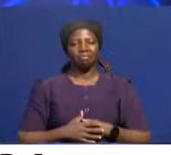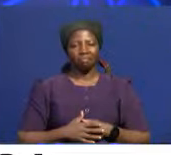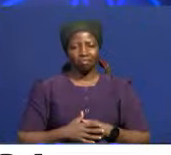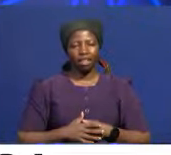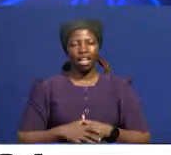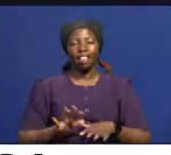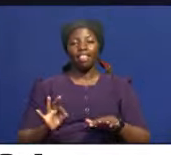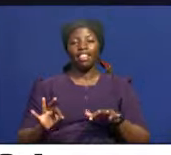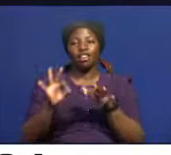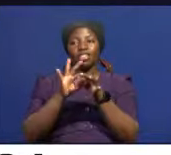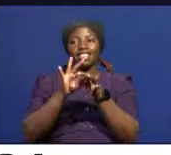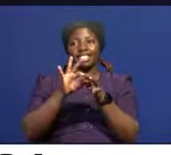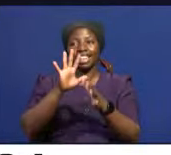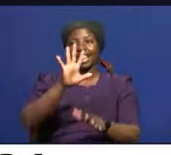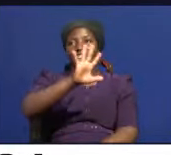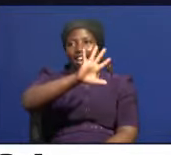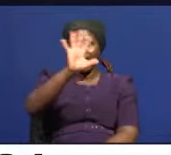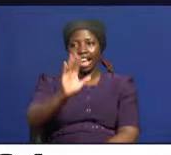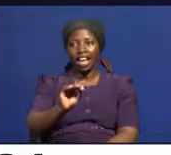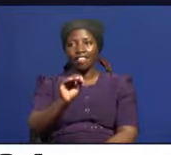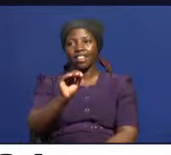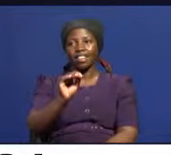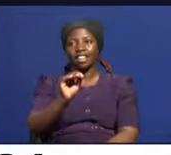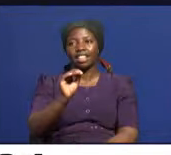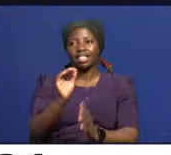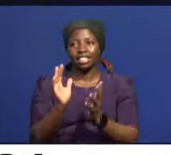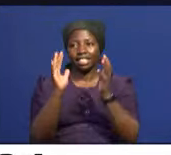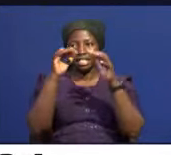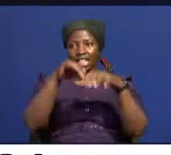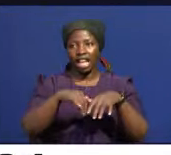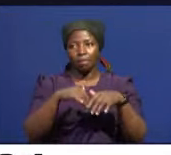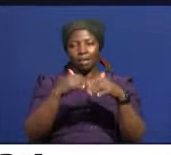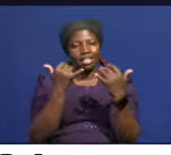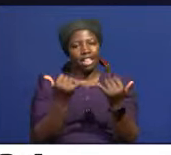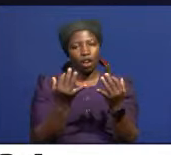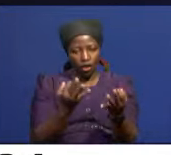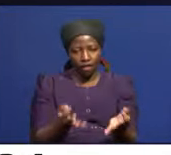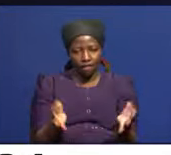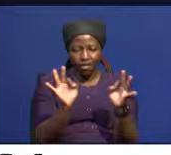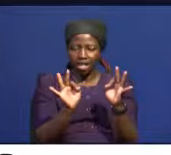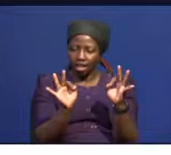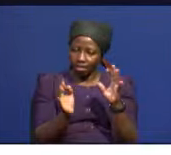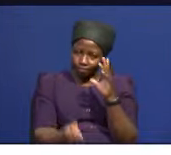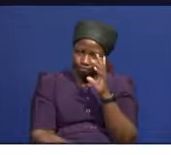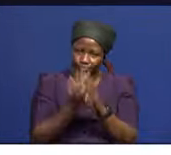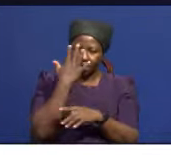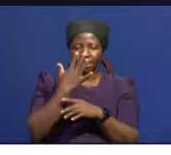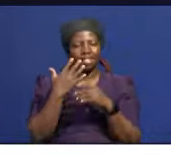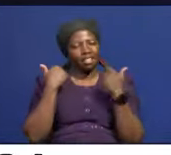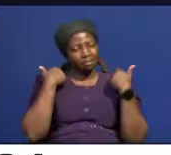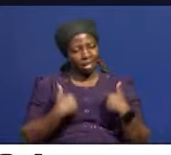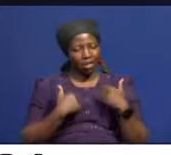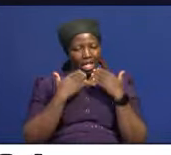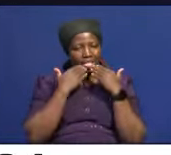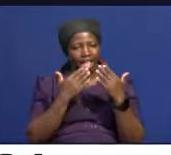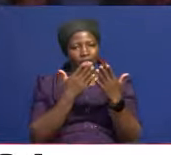the Connected Africa Summit at this point is officially opened, and I thank you.